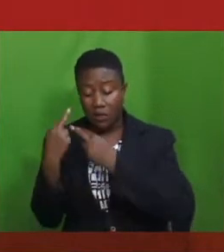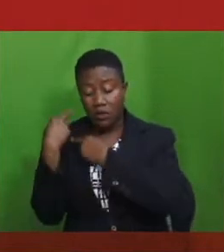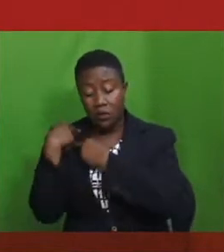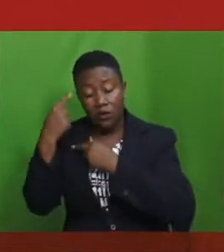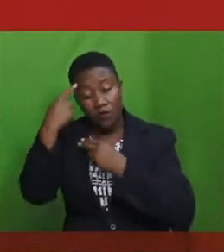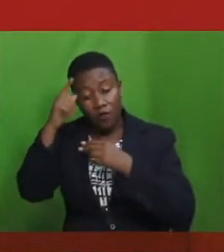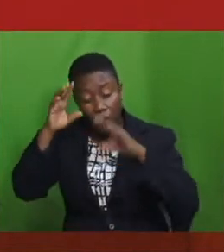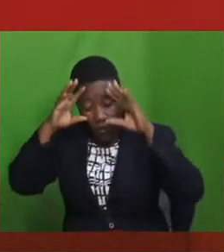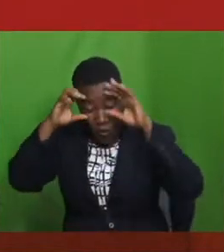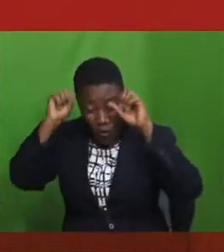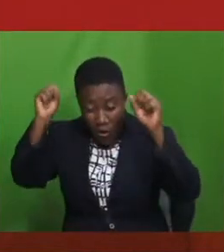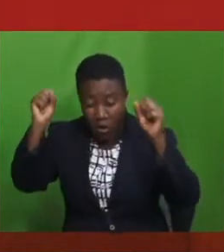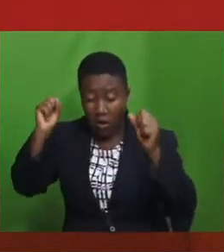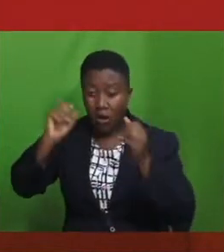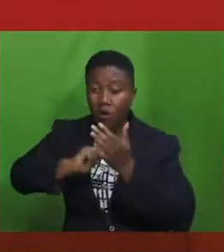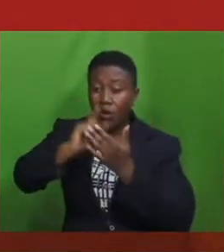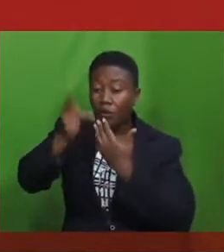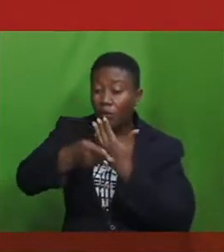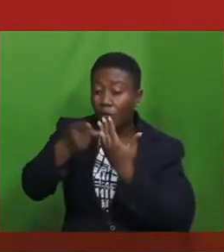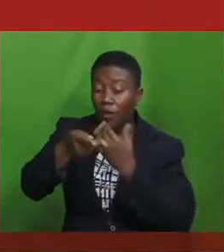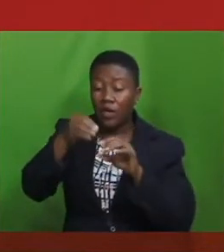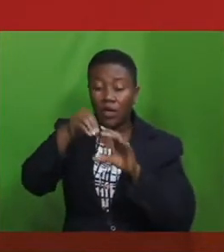the Republic of Angola.